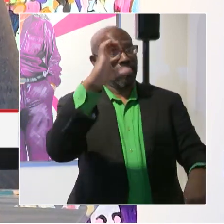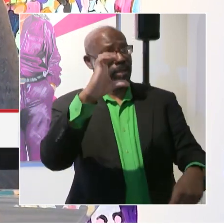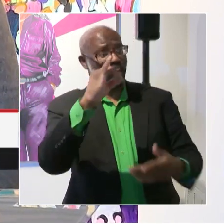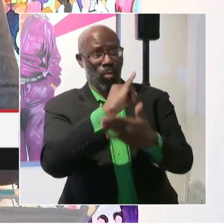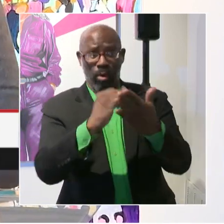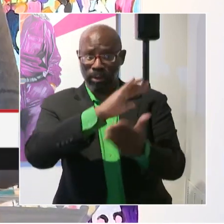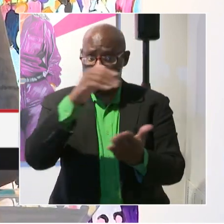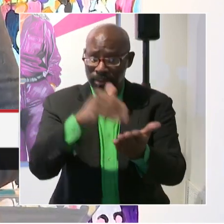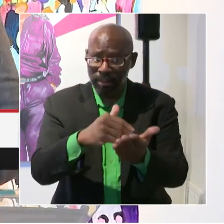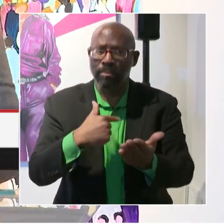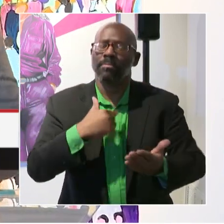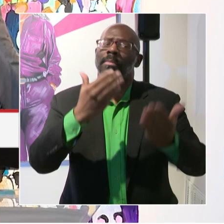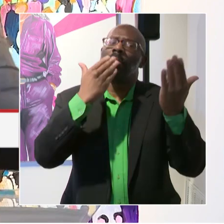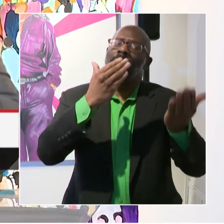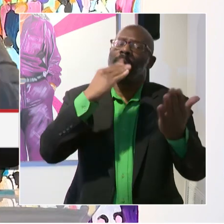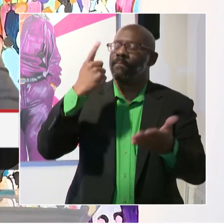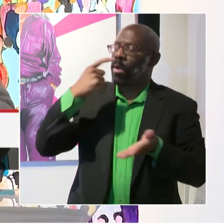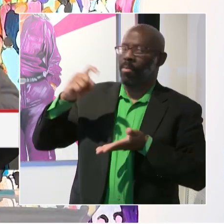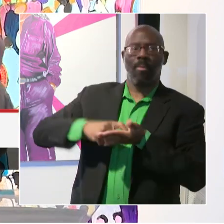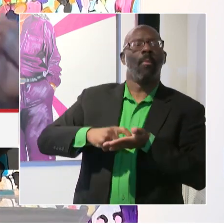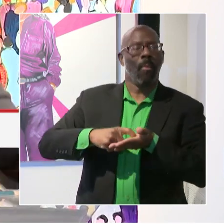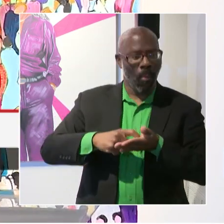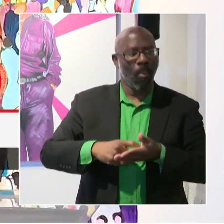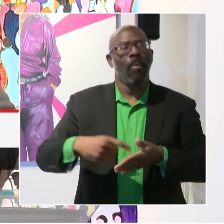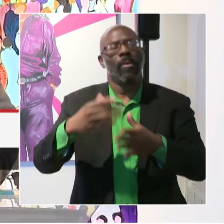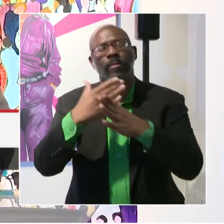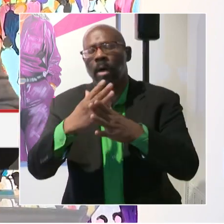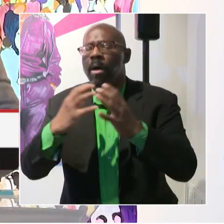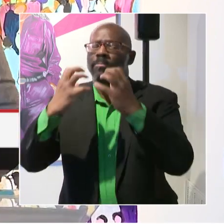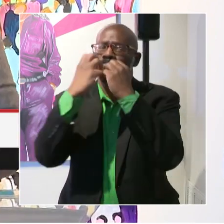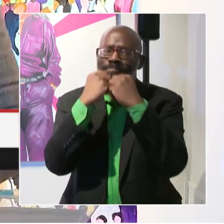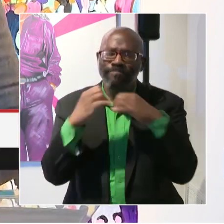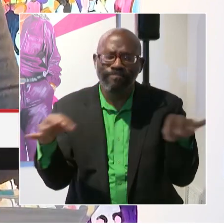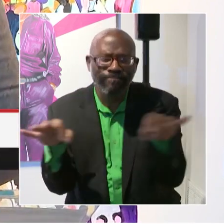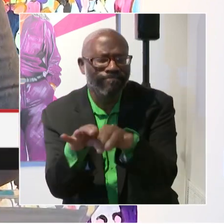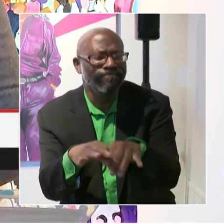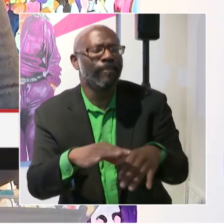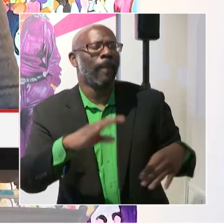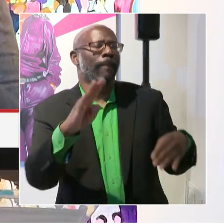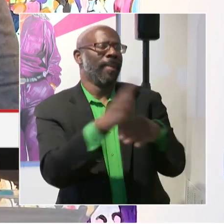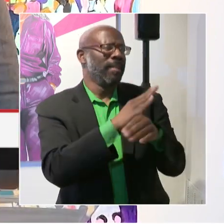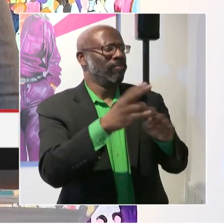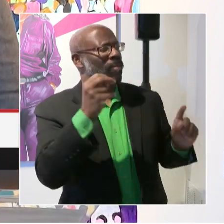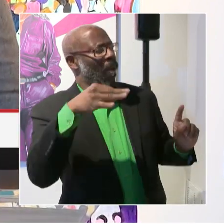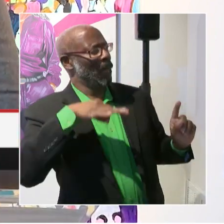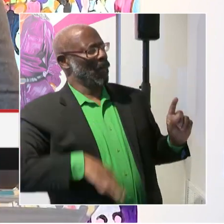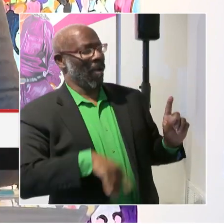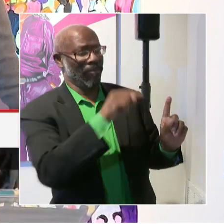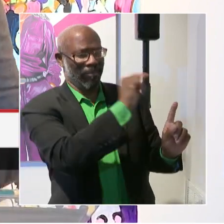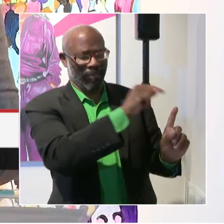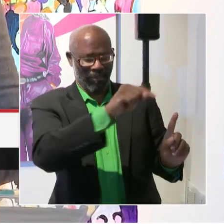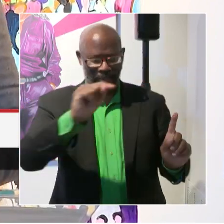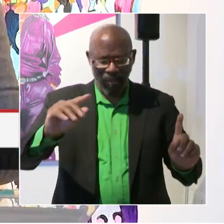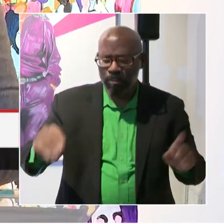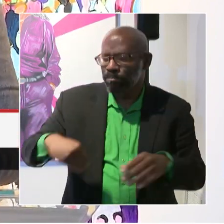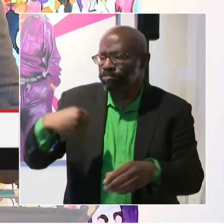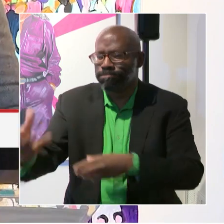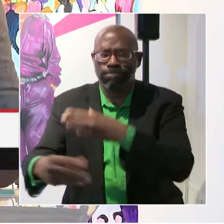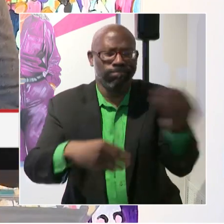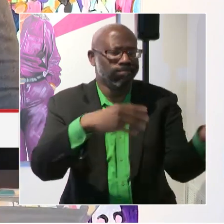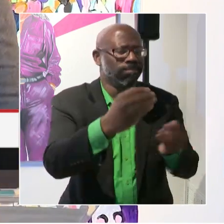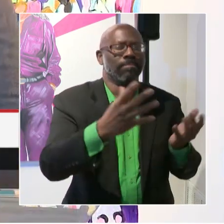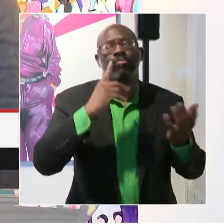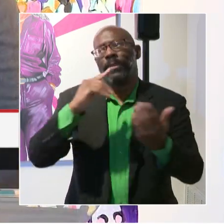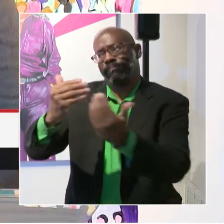shared value businesses and nonprofit businesses bring to our city. It's a nuance and a rare understanding that